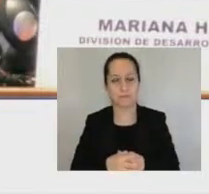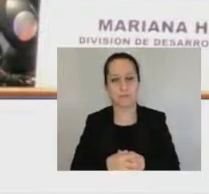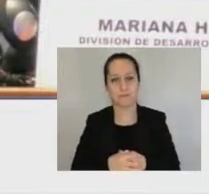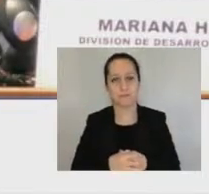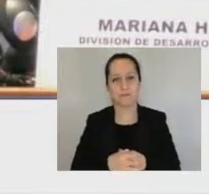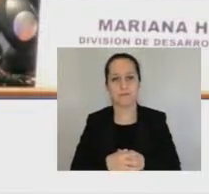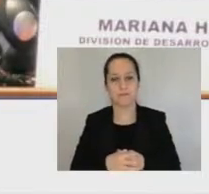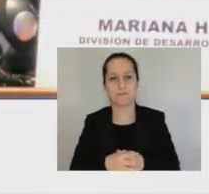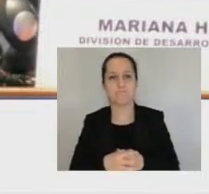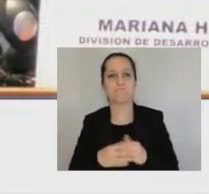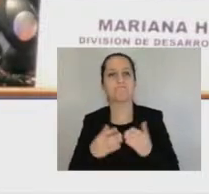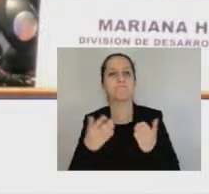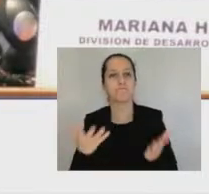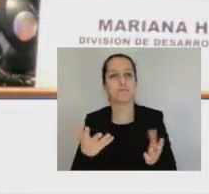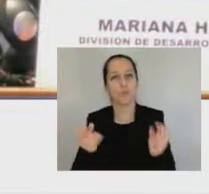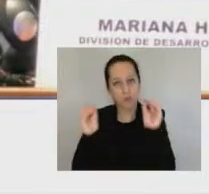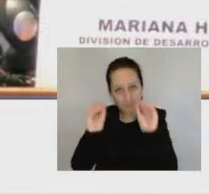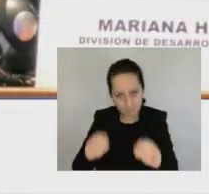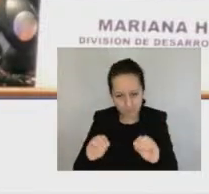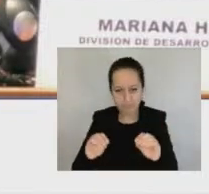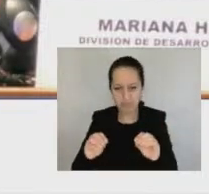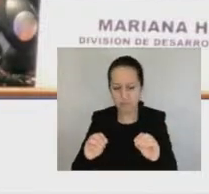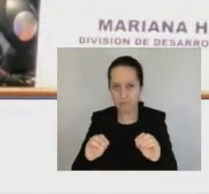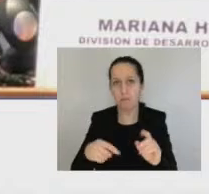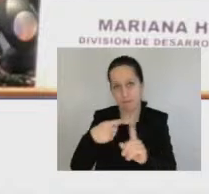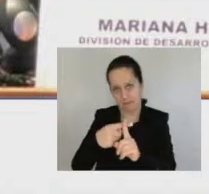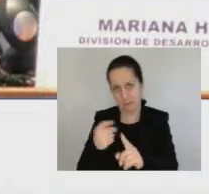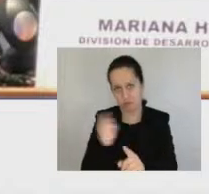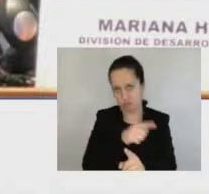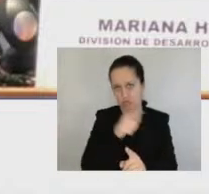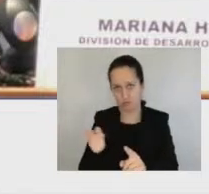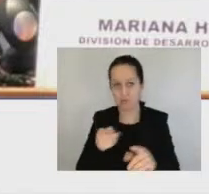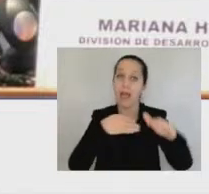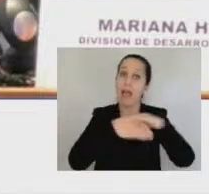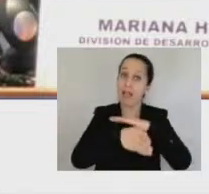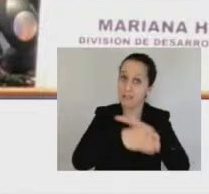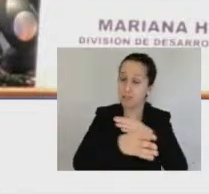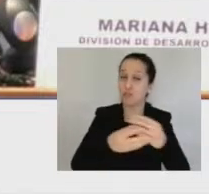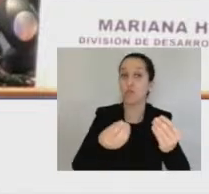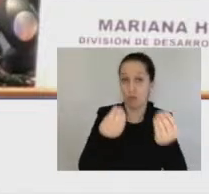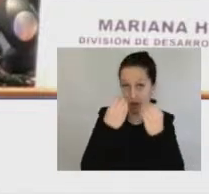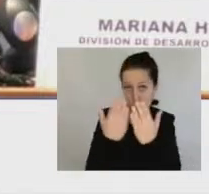and outcome opportunities as a supplementation.